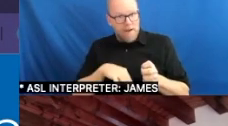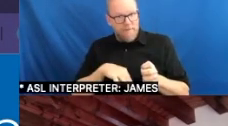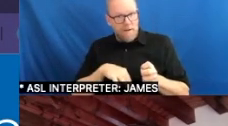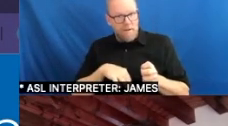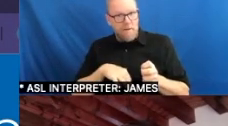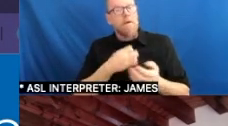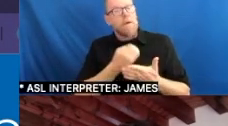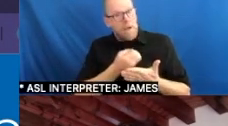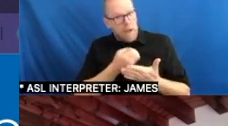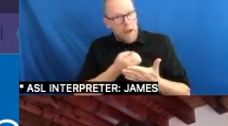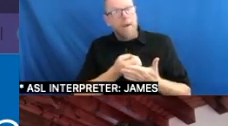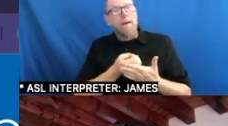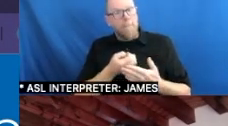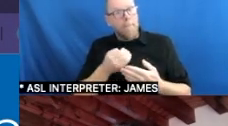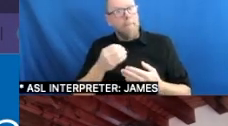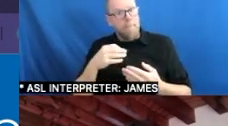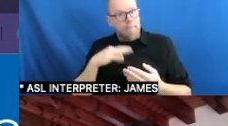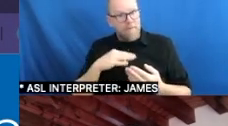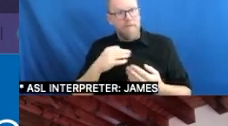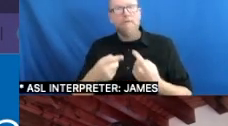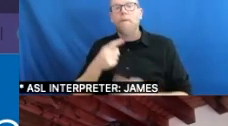economic financial benefit from non-members.